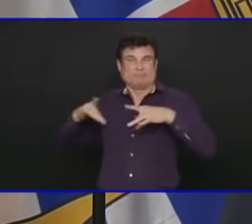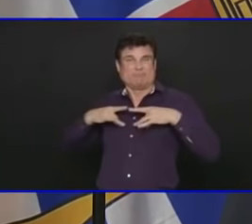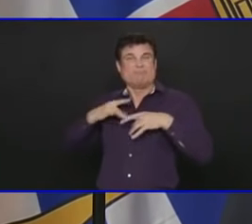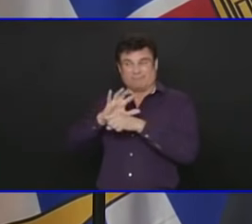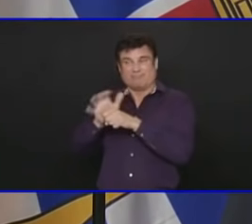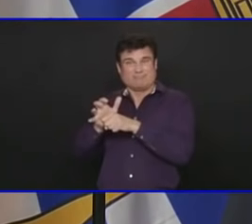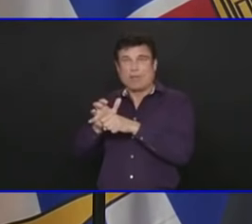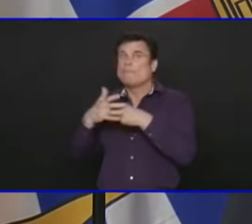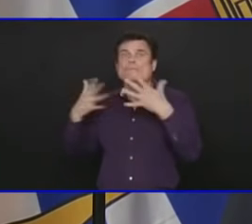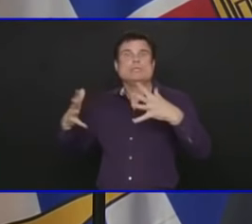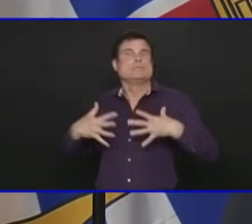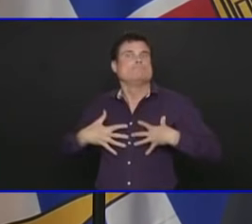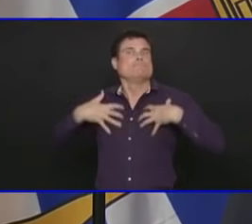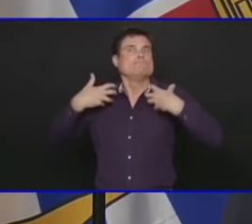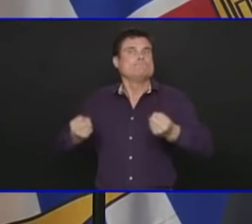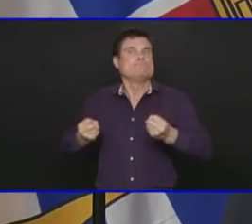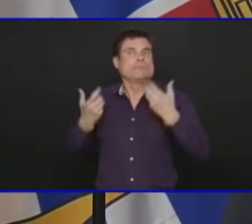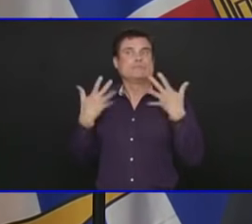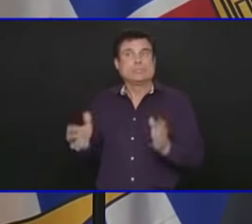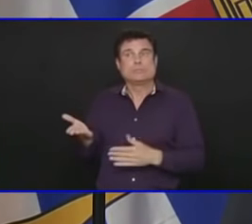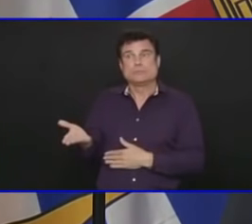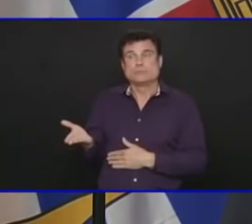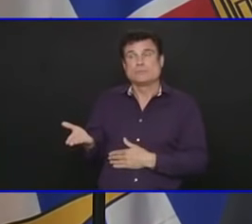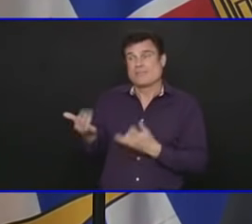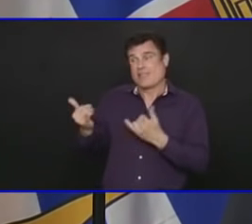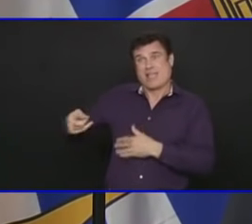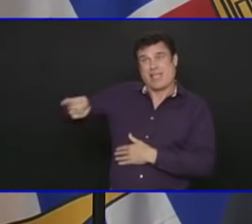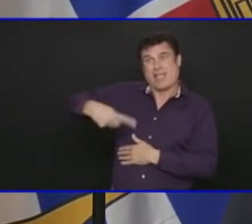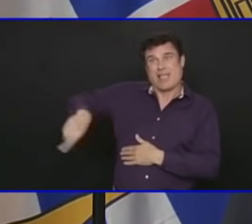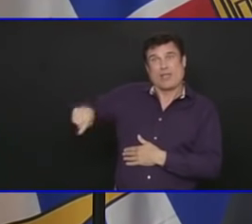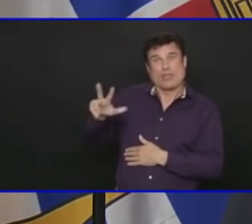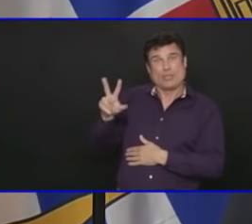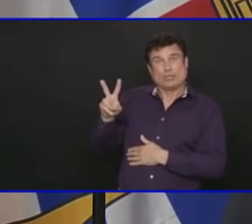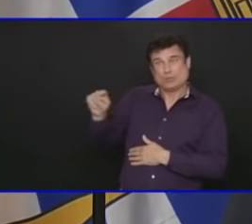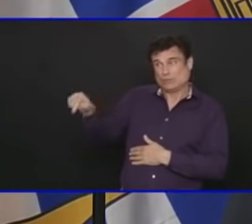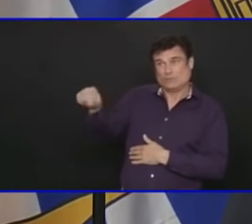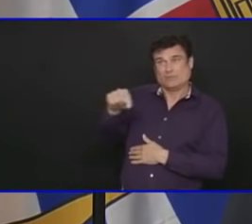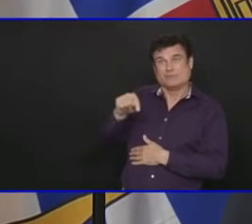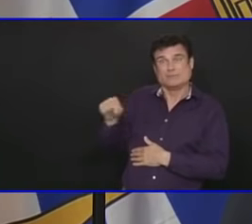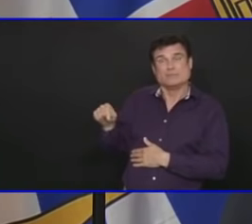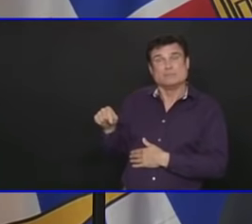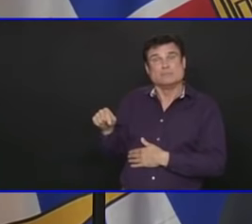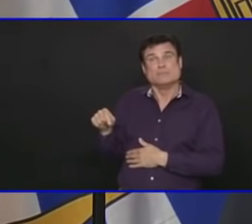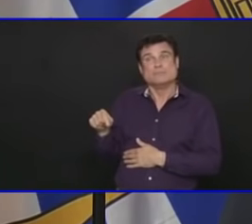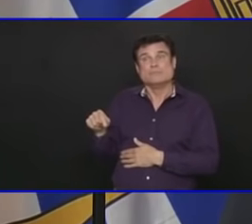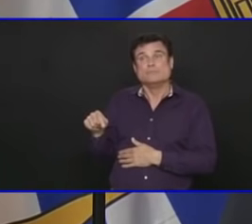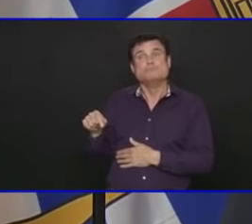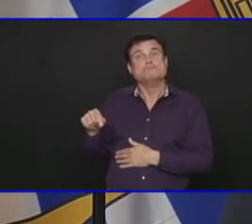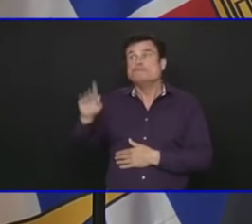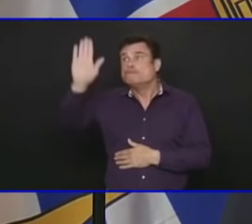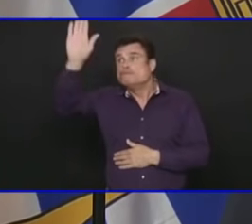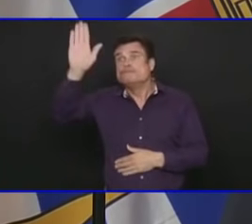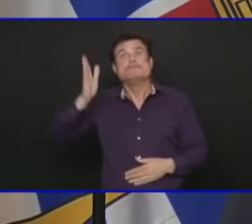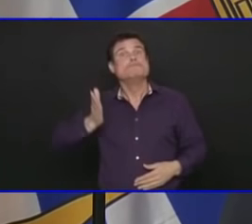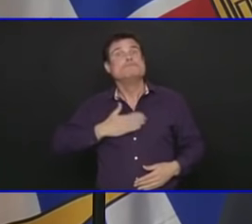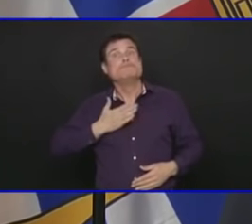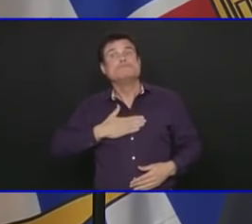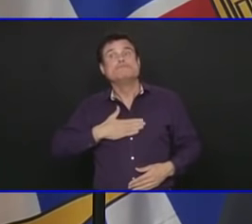with the Vancouver Coastal and the BC CDC, and so I'm very grateful to them for that, for us learning from their